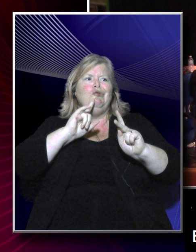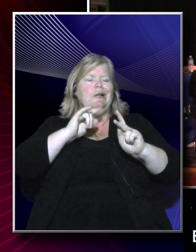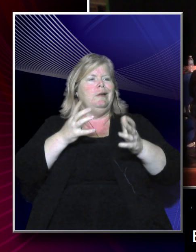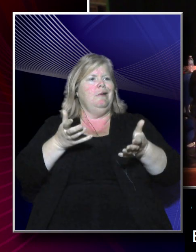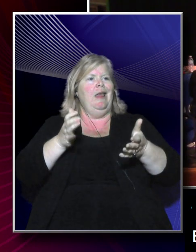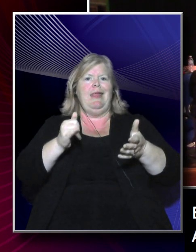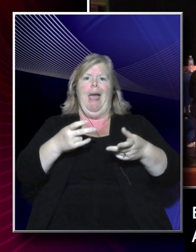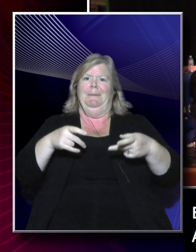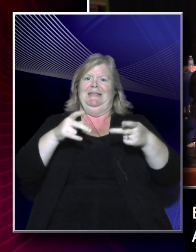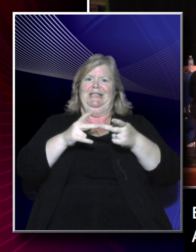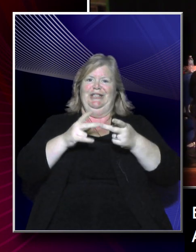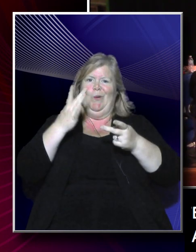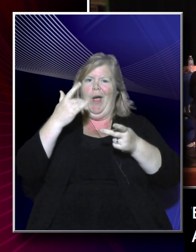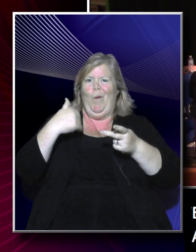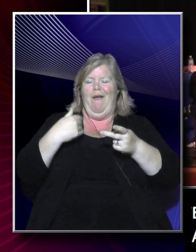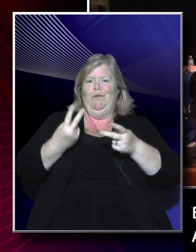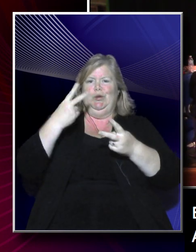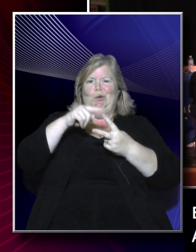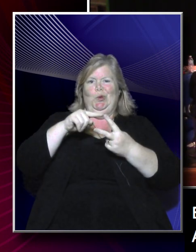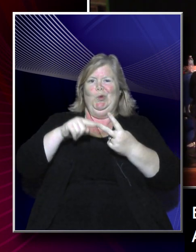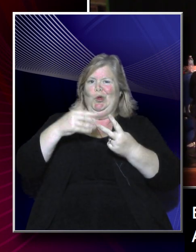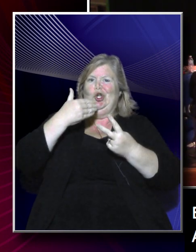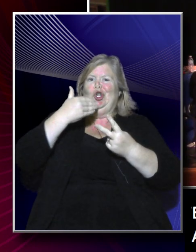having two good candidates.